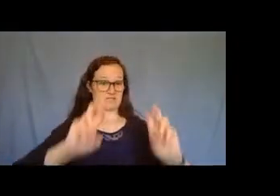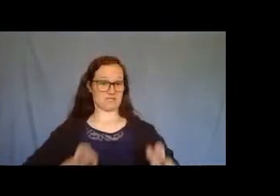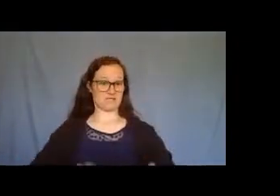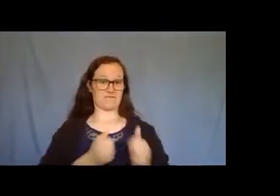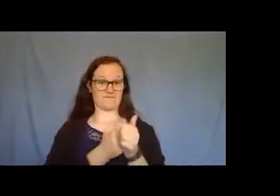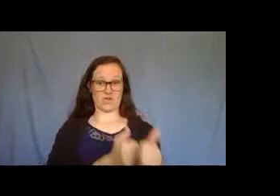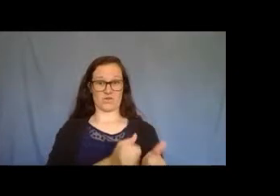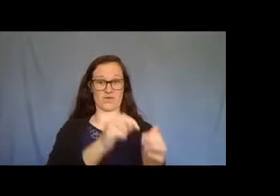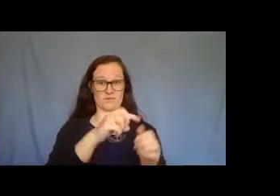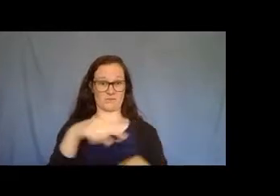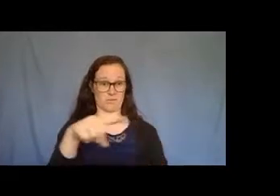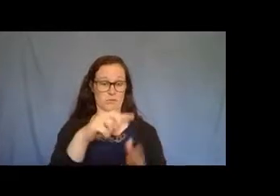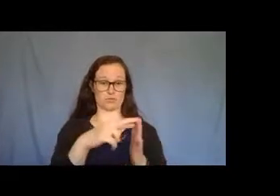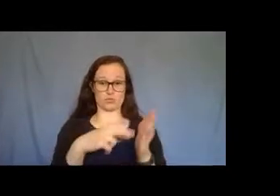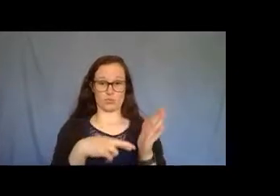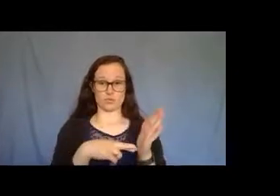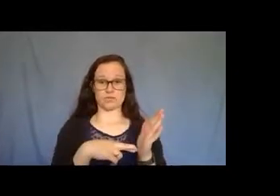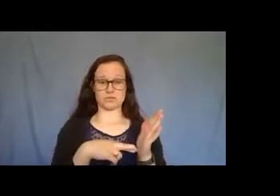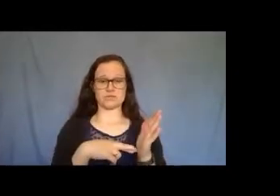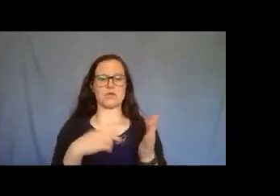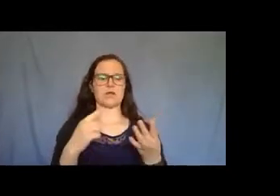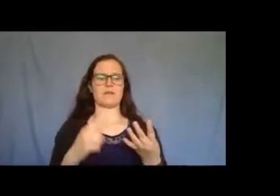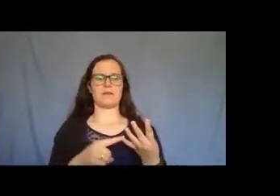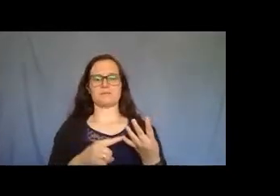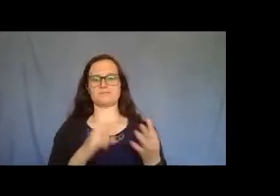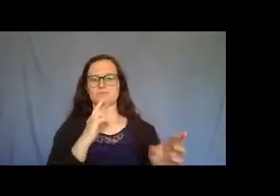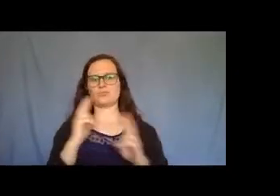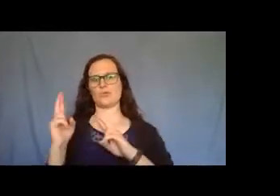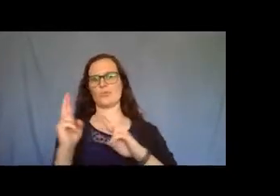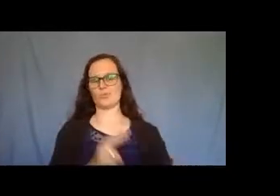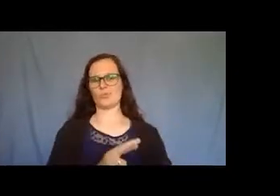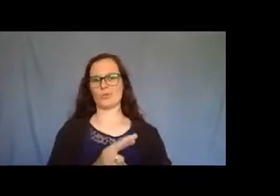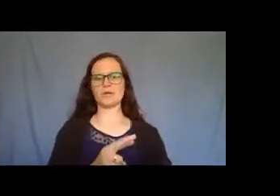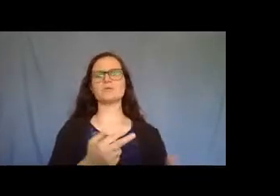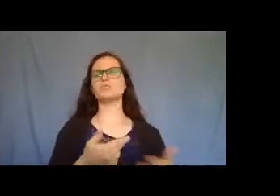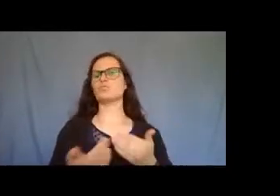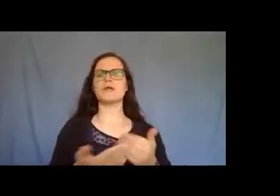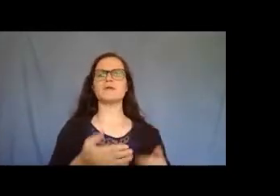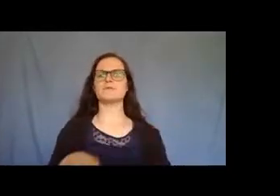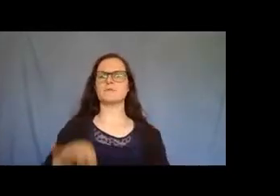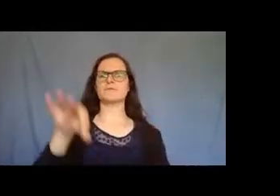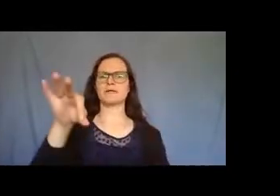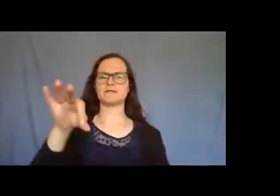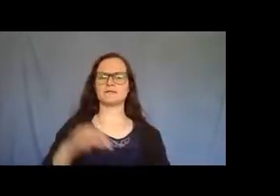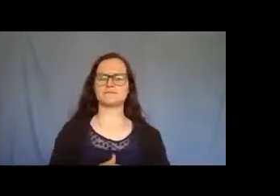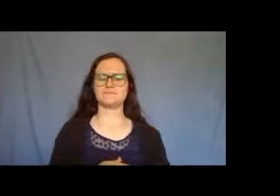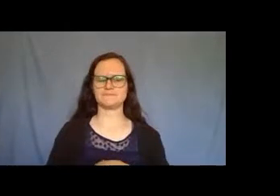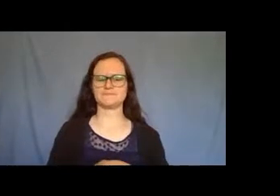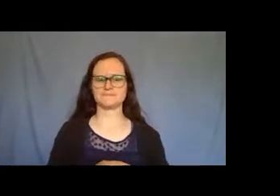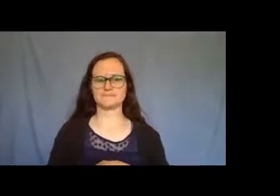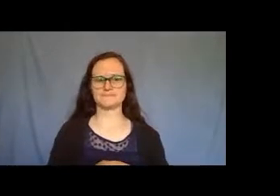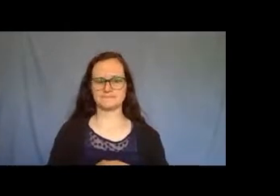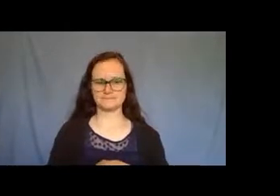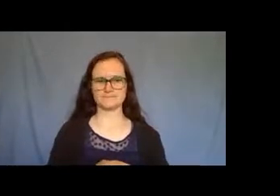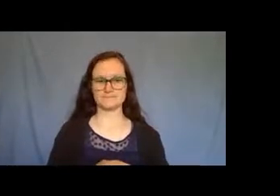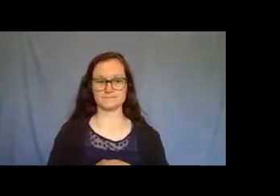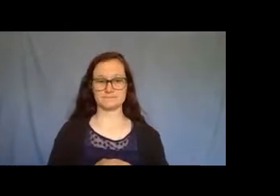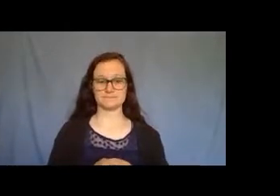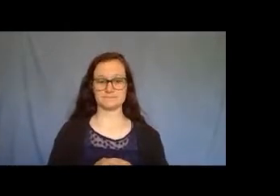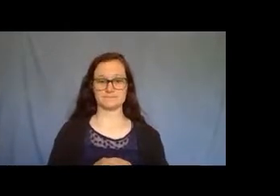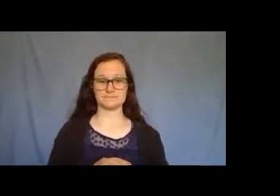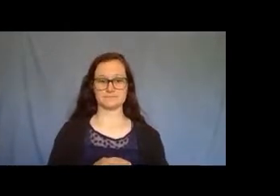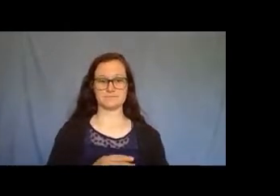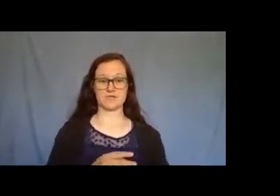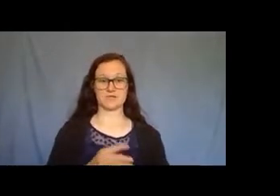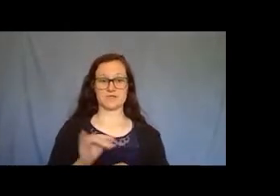finally reporting the results of our findings. And the main vehicle of our report is called the integrated